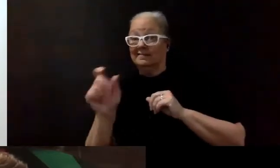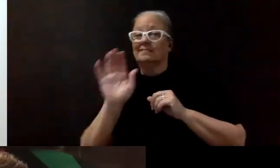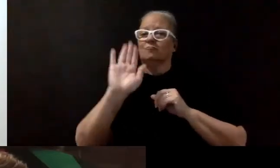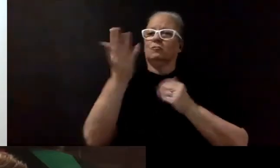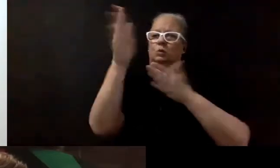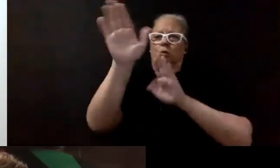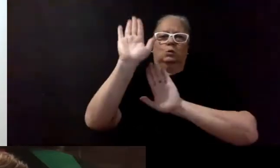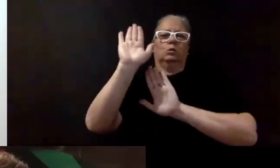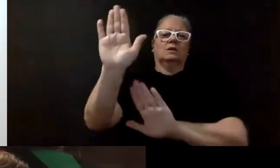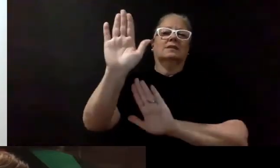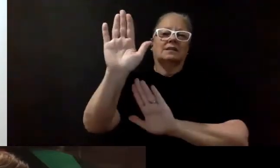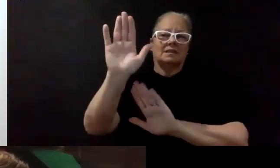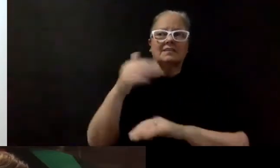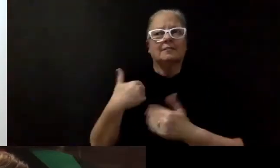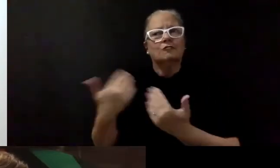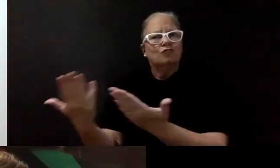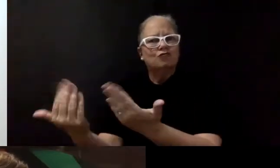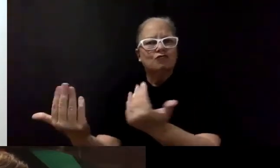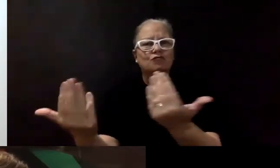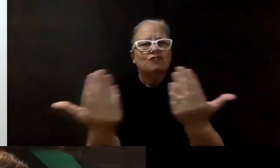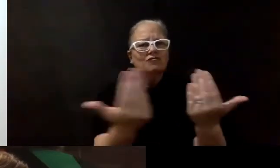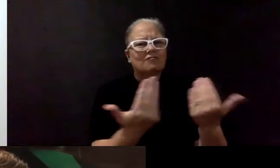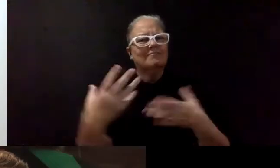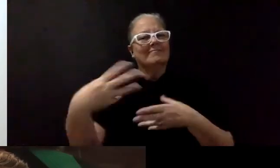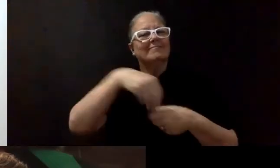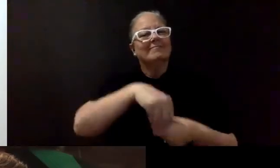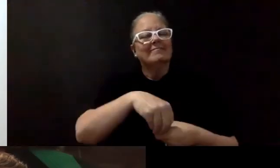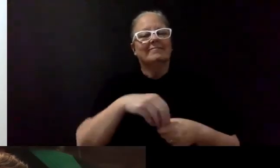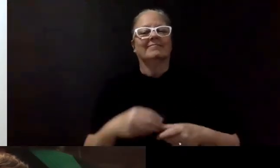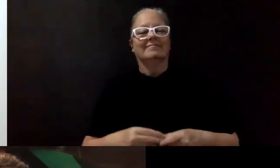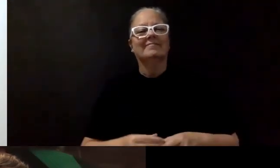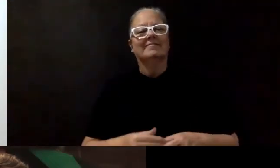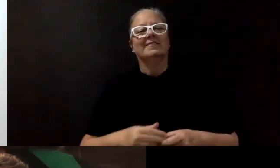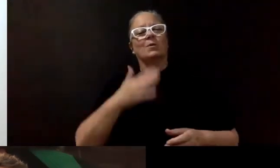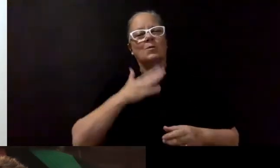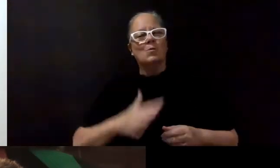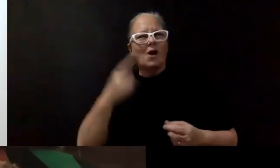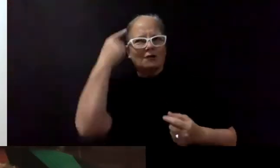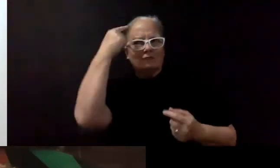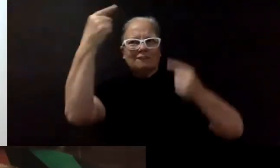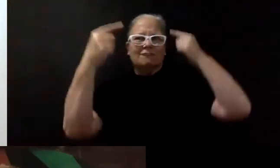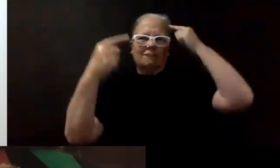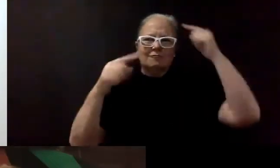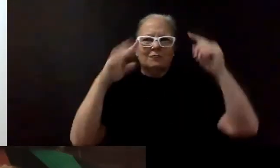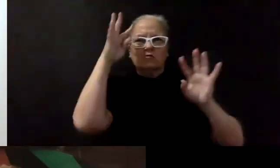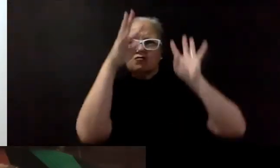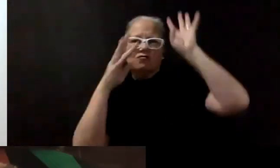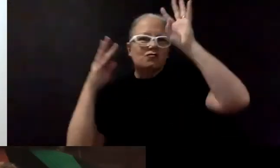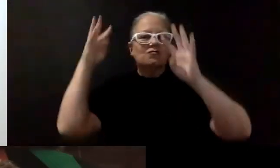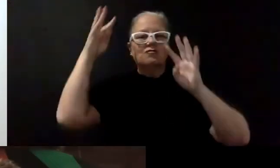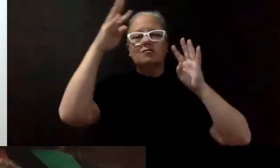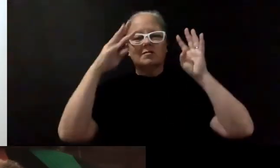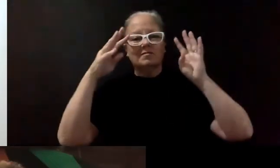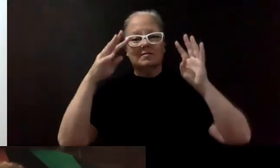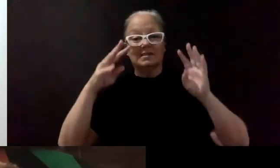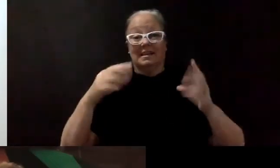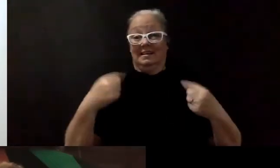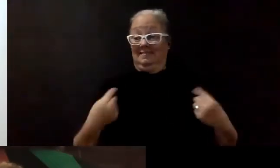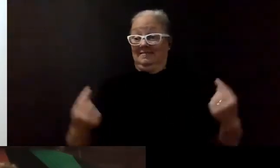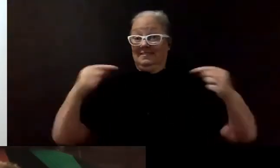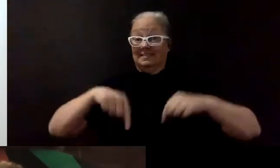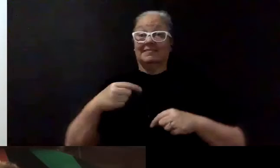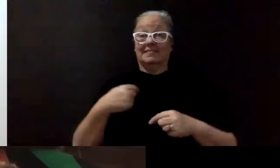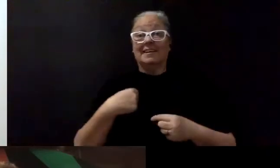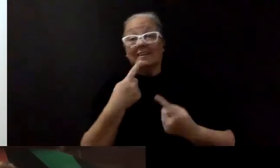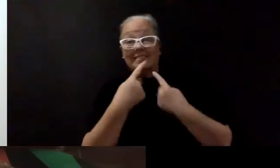So yeah, really providing that creative launchpad. We have to be holistic, and that's why I'm speaking for so long and telling you